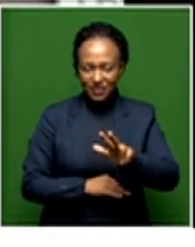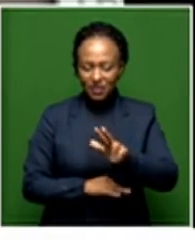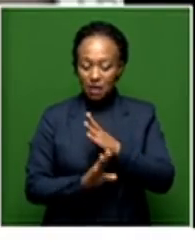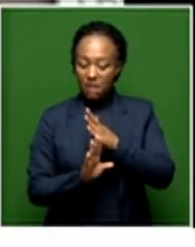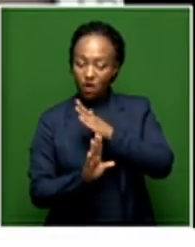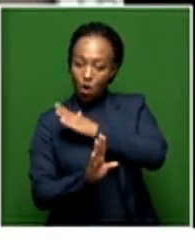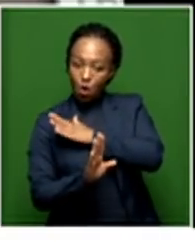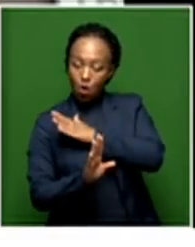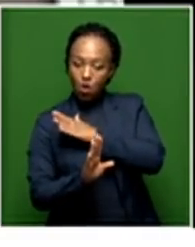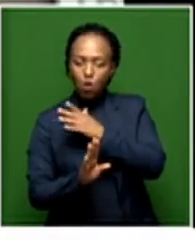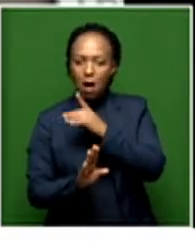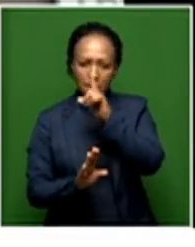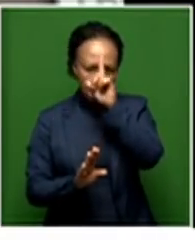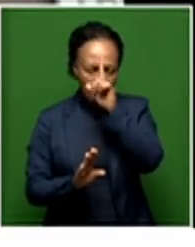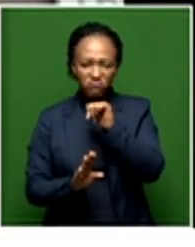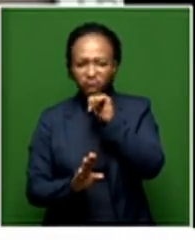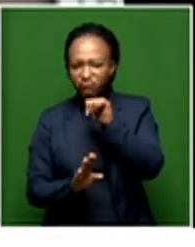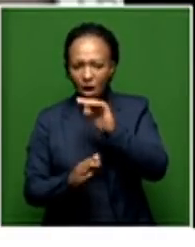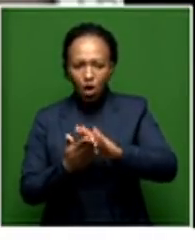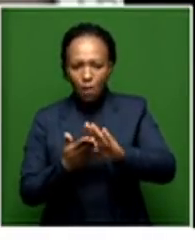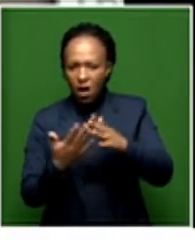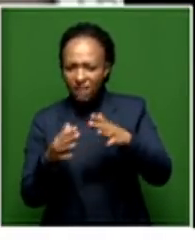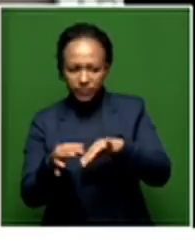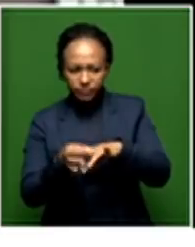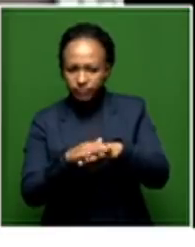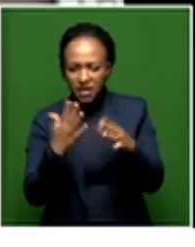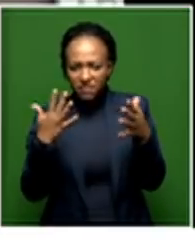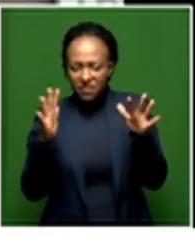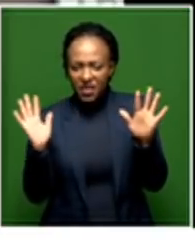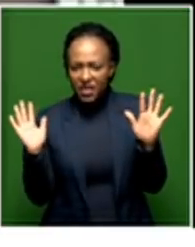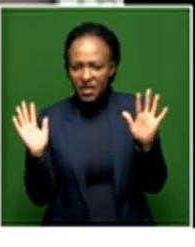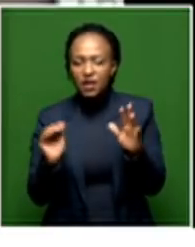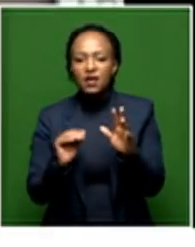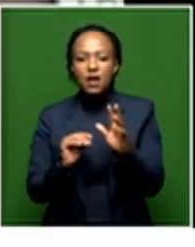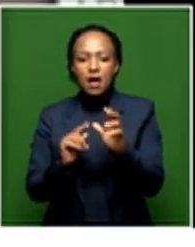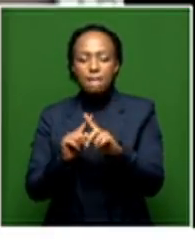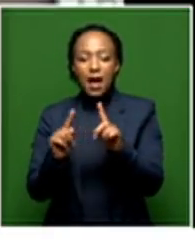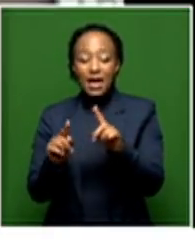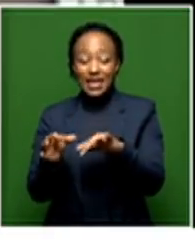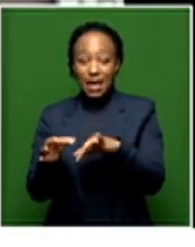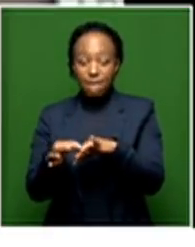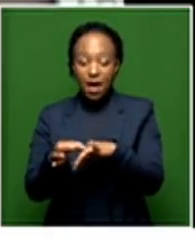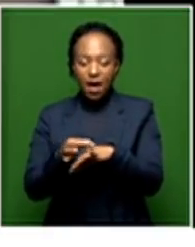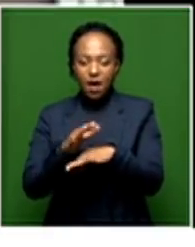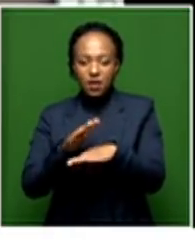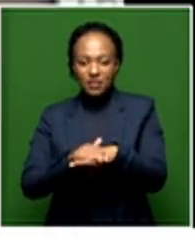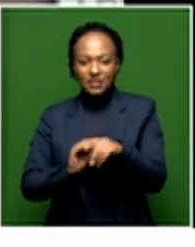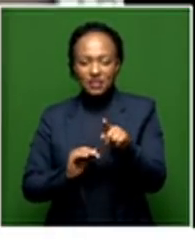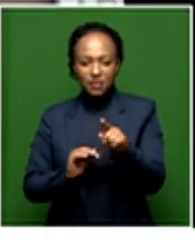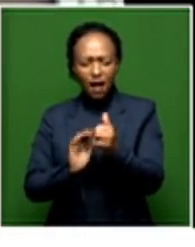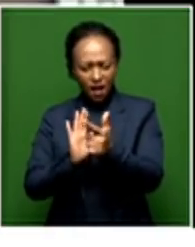Black people would enter even into civil marriages, but such marriages would have certain